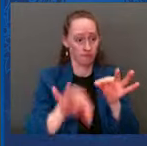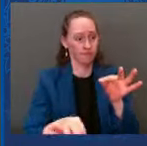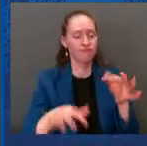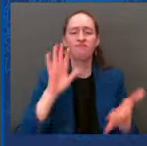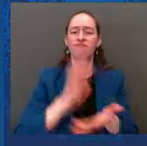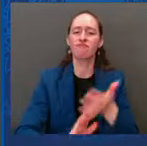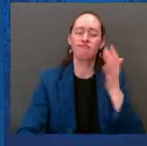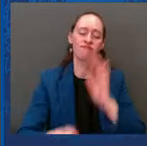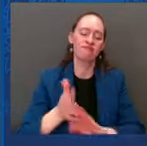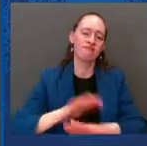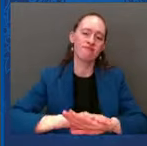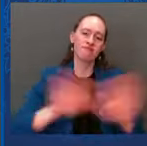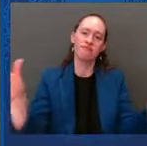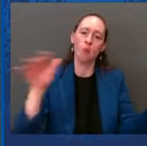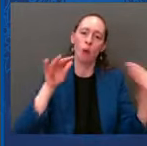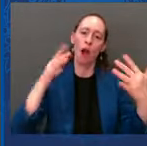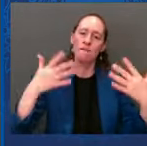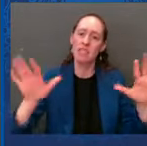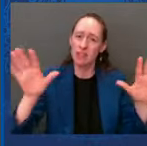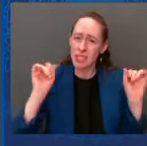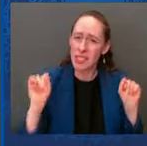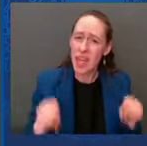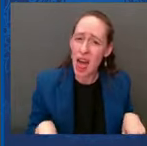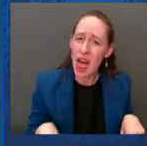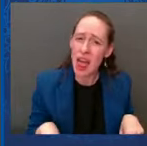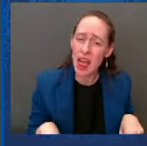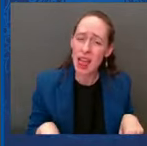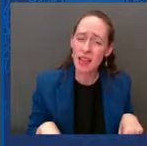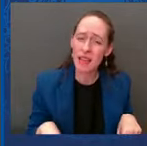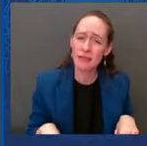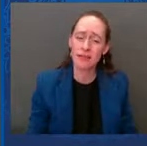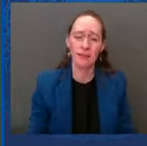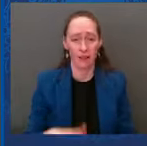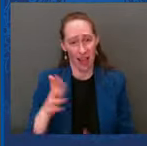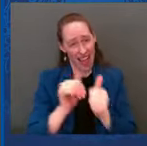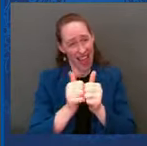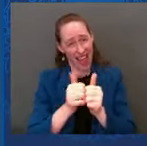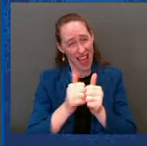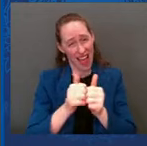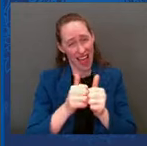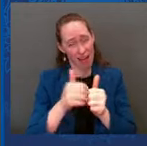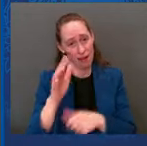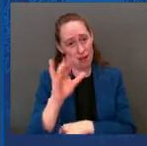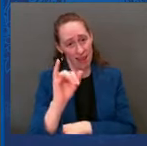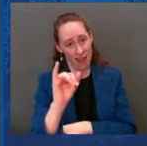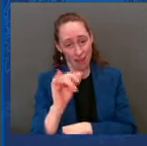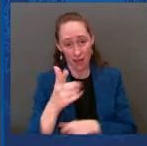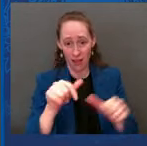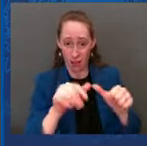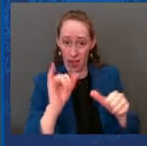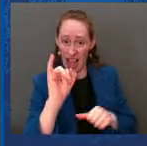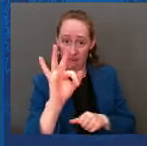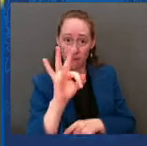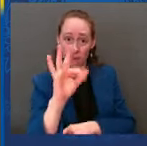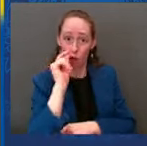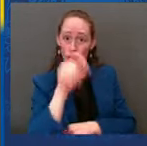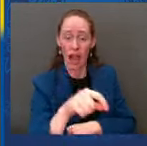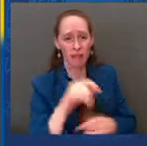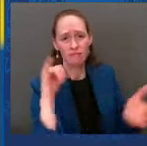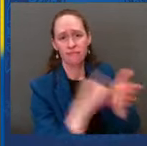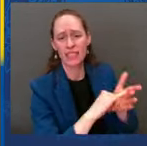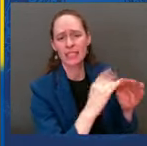If Ukraine stop defending itself against Russia would be the end of Ukraine. That's why together